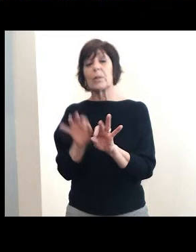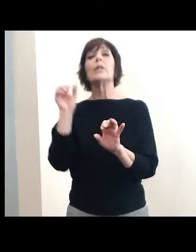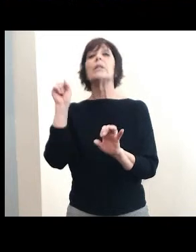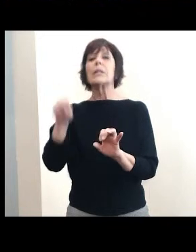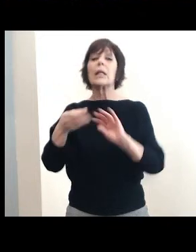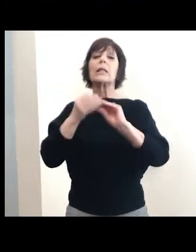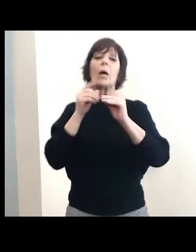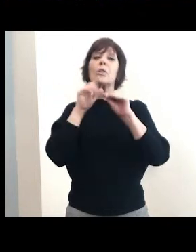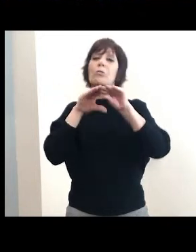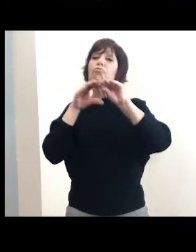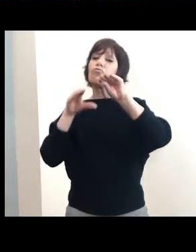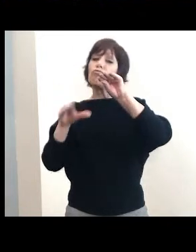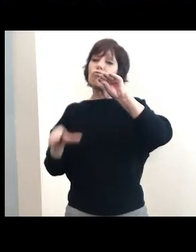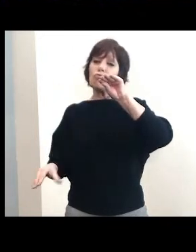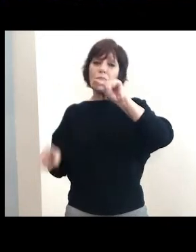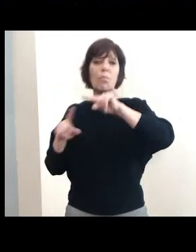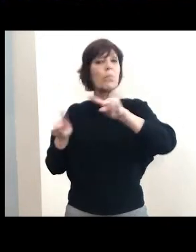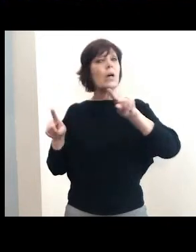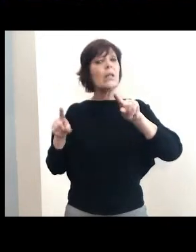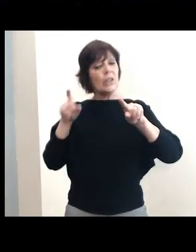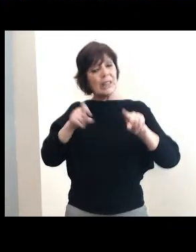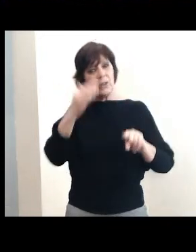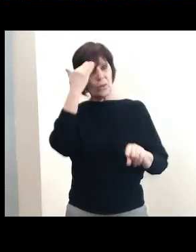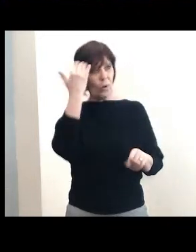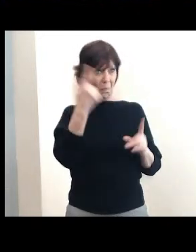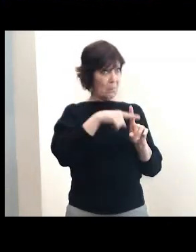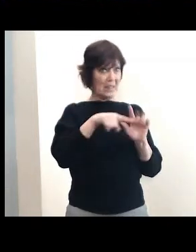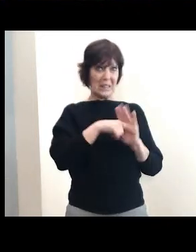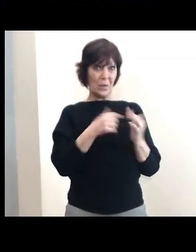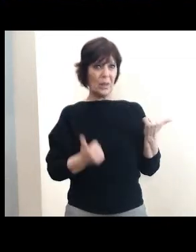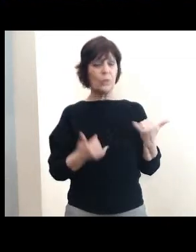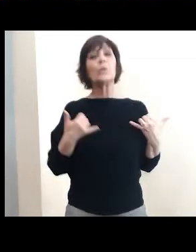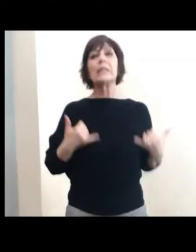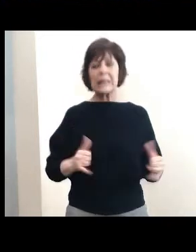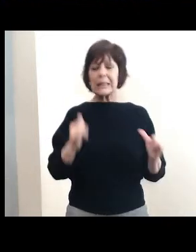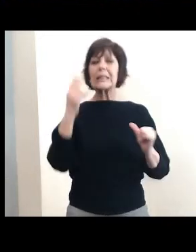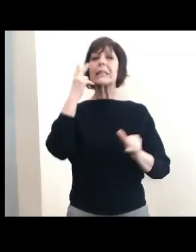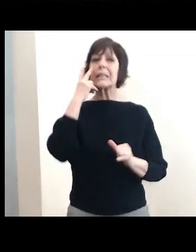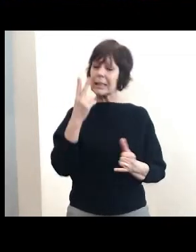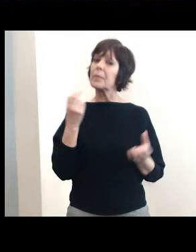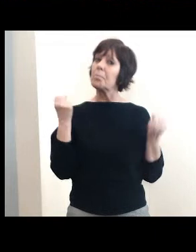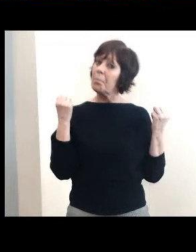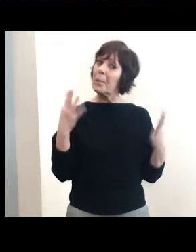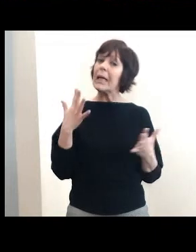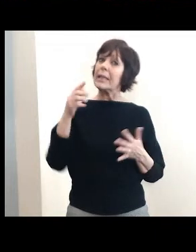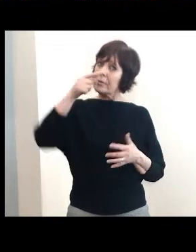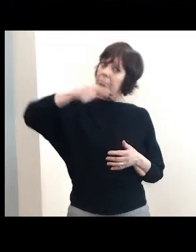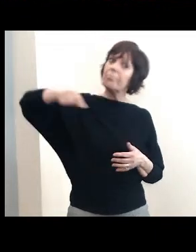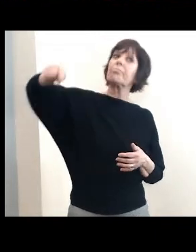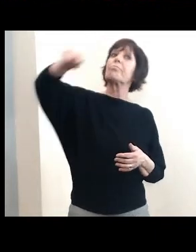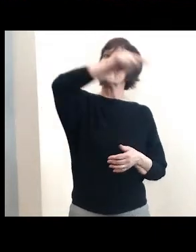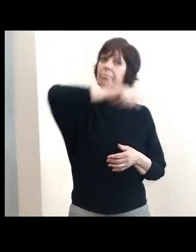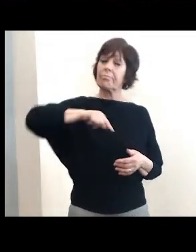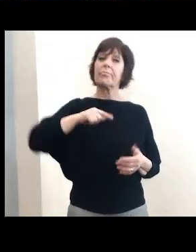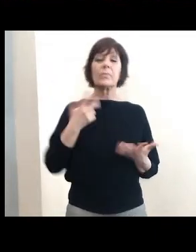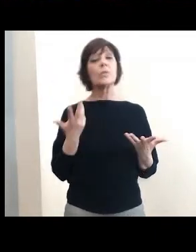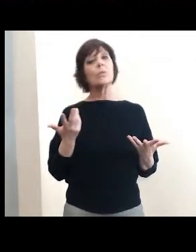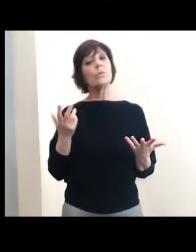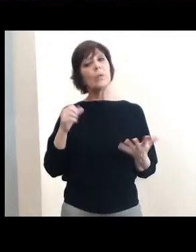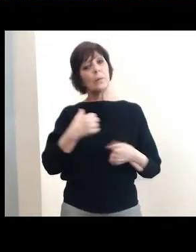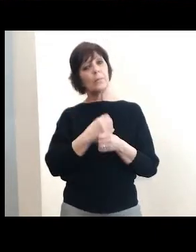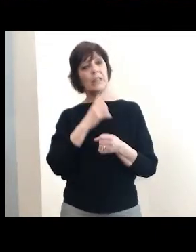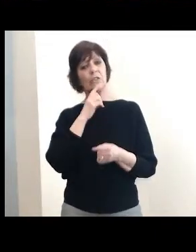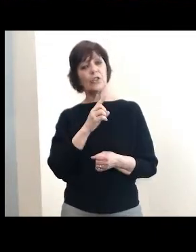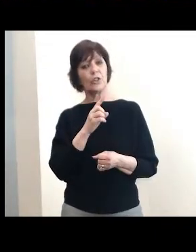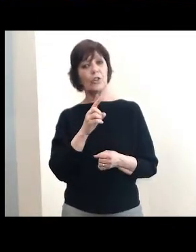numbers are decreasing, that people still know their status. We are still seeing many cases in Erie County, and we want to make sure that